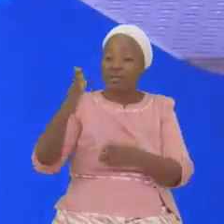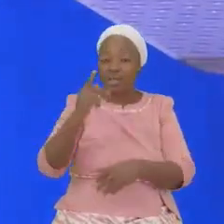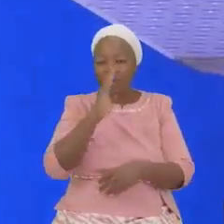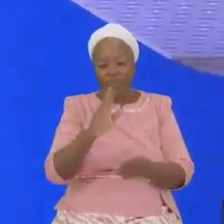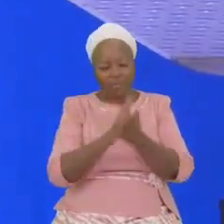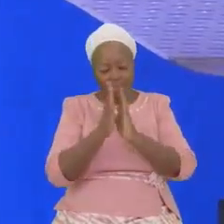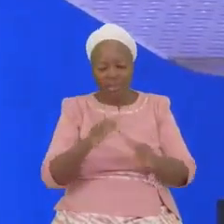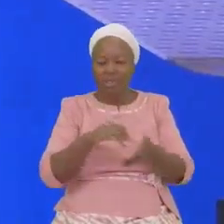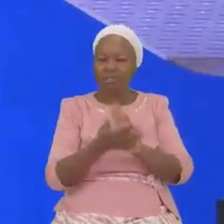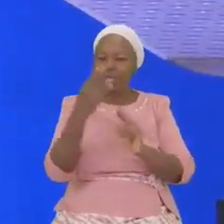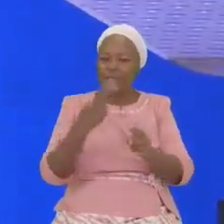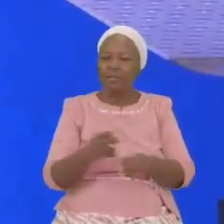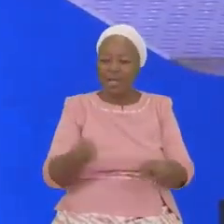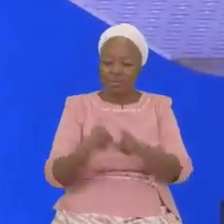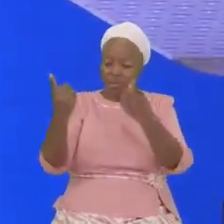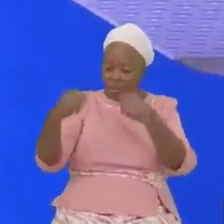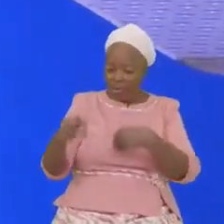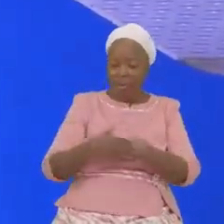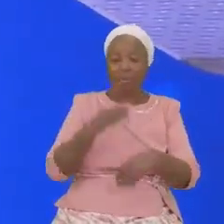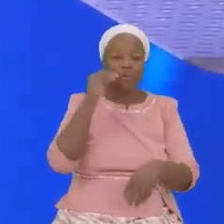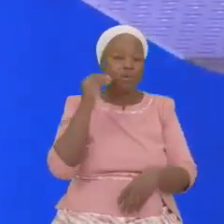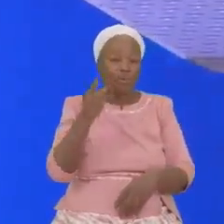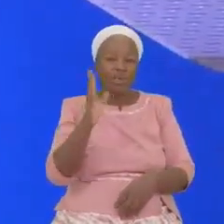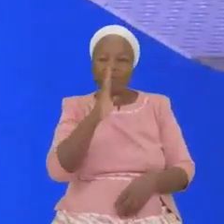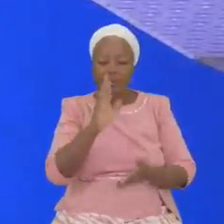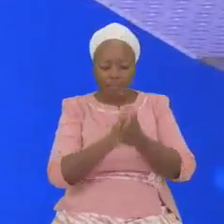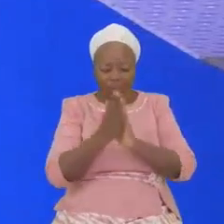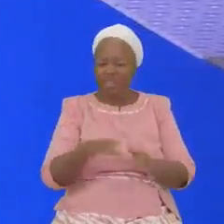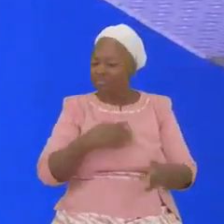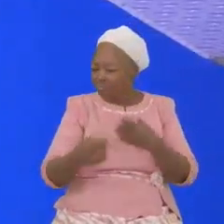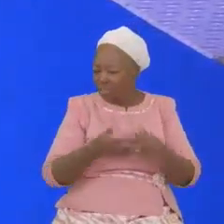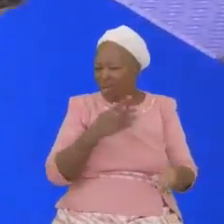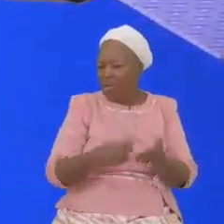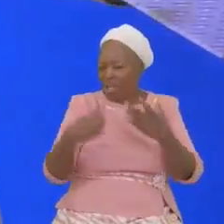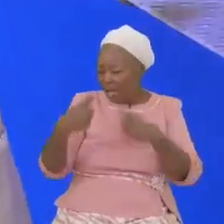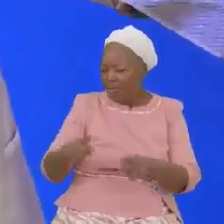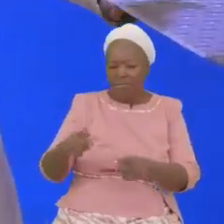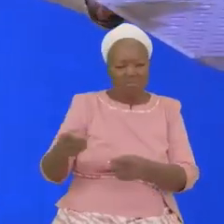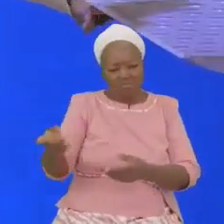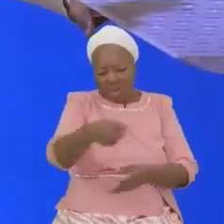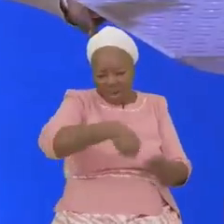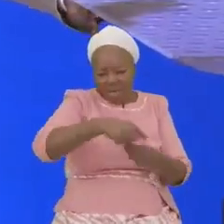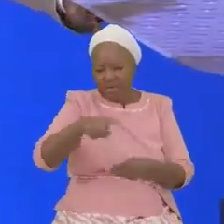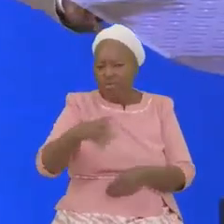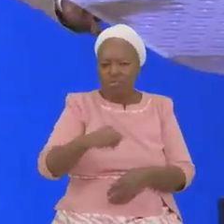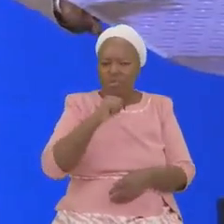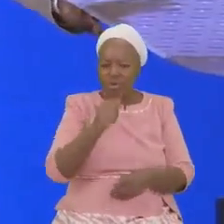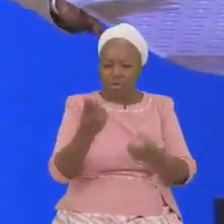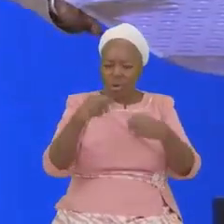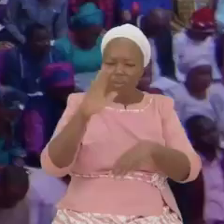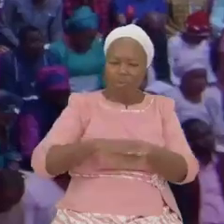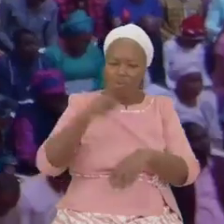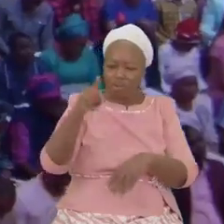be peace. As you come in, there'll be peace. Whatever is hanging in the air will not drop on